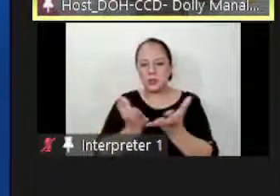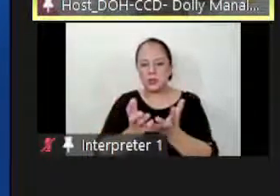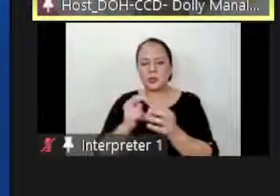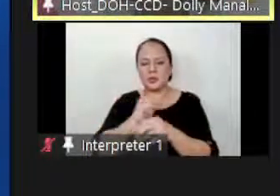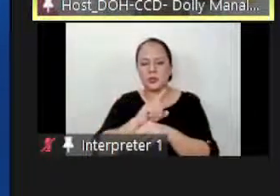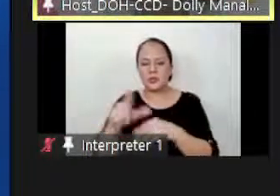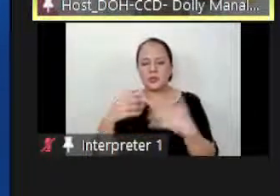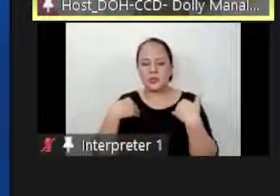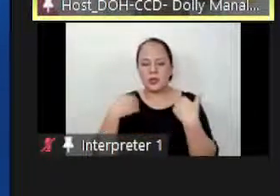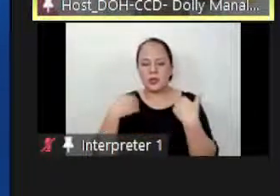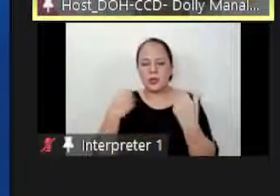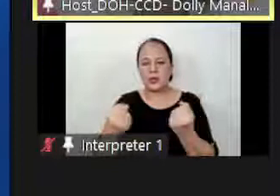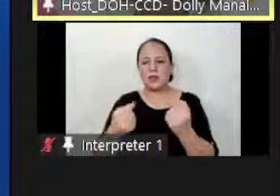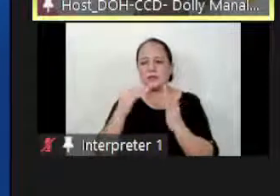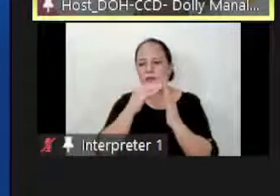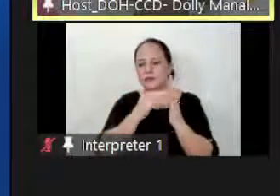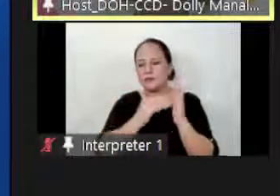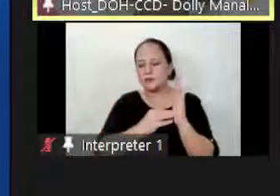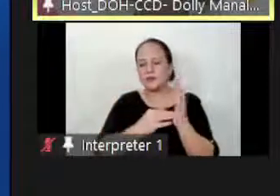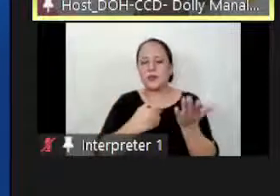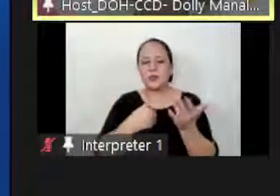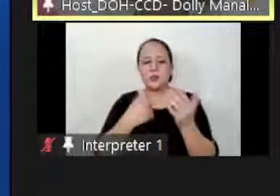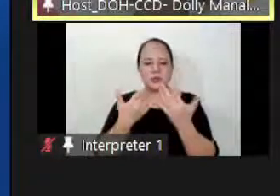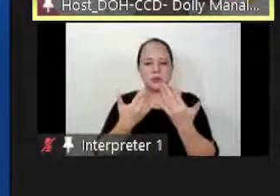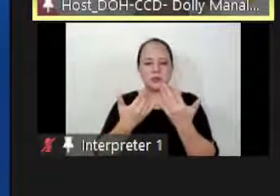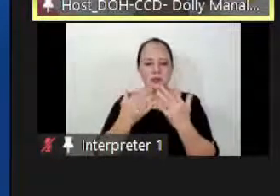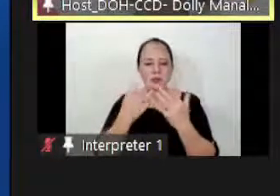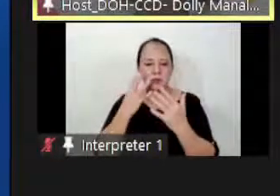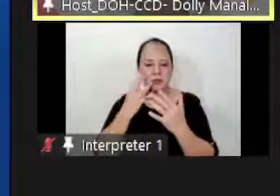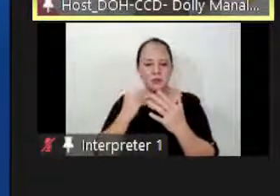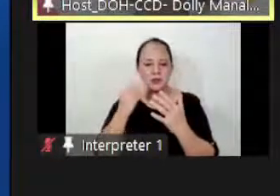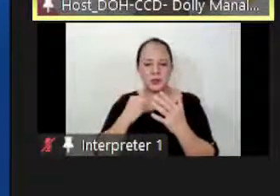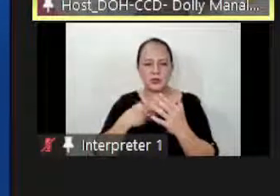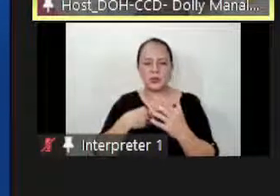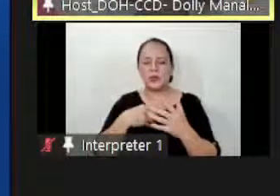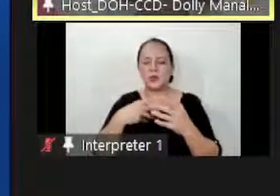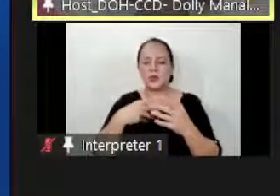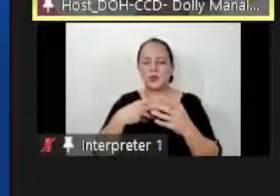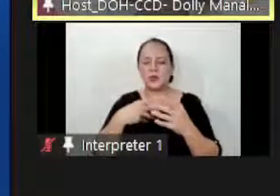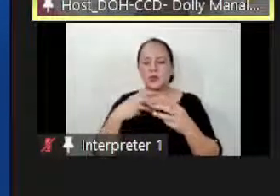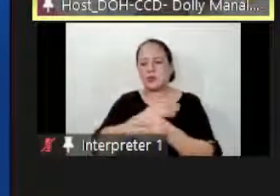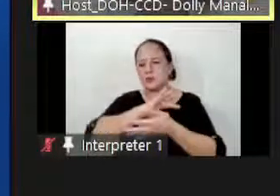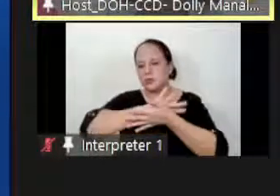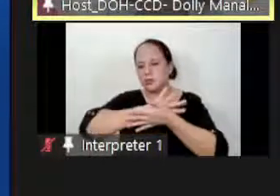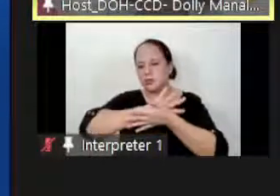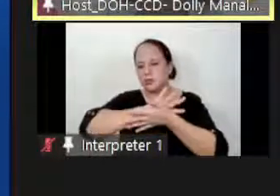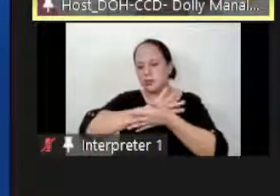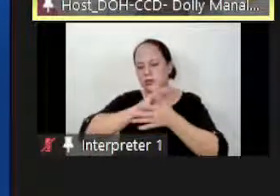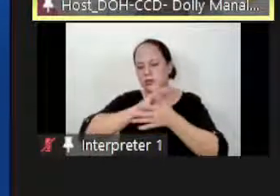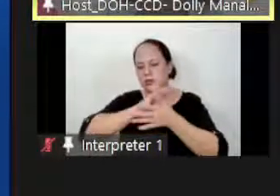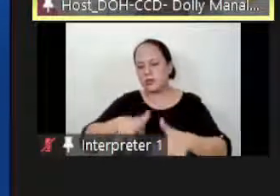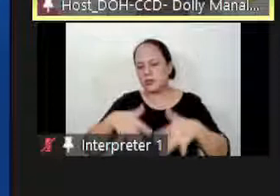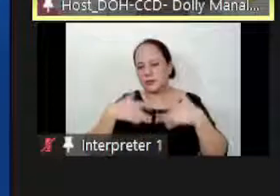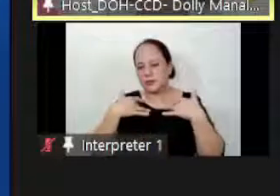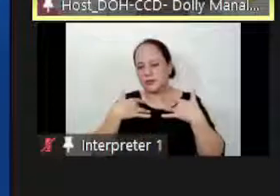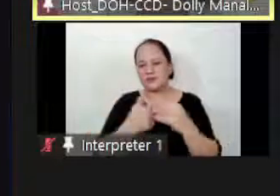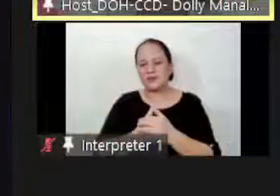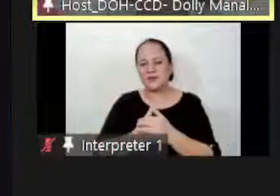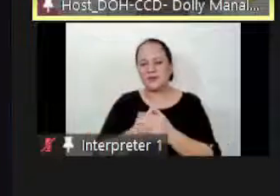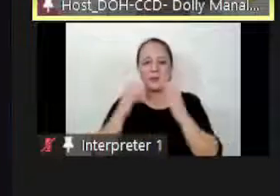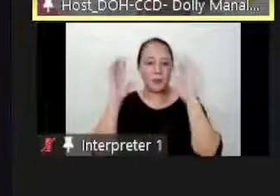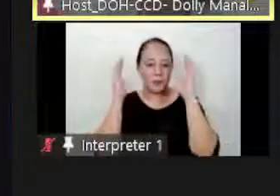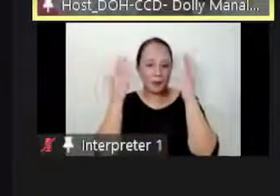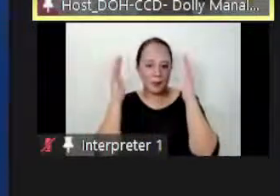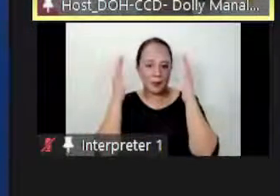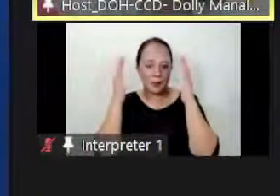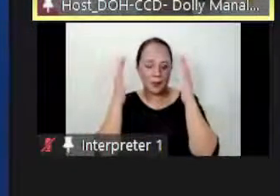health agenda, even as we face the worsening COVID-19 pandemic in our lifetime. Mabuhay